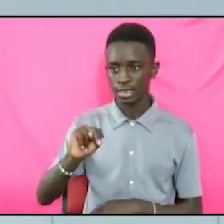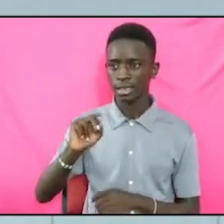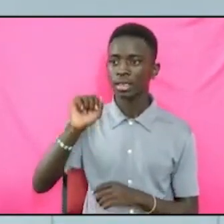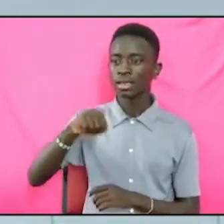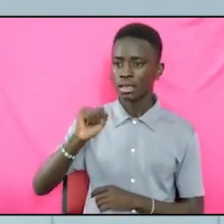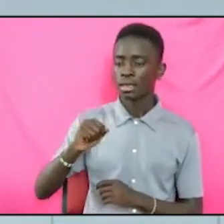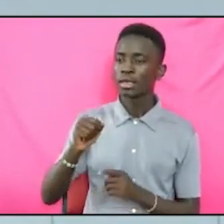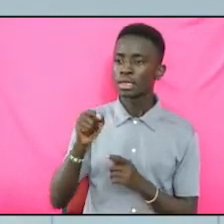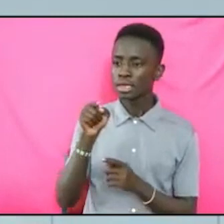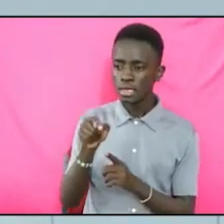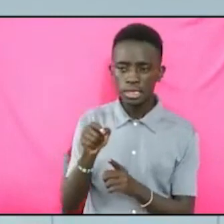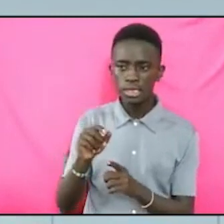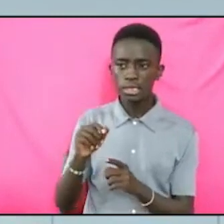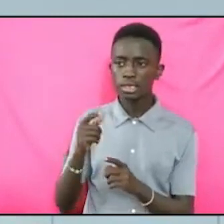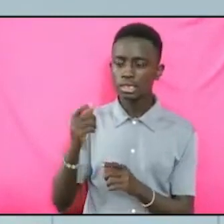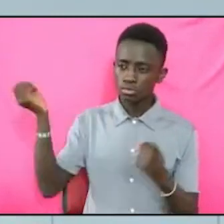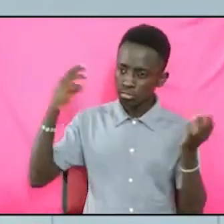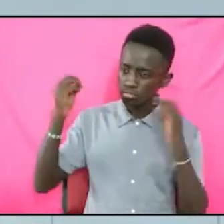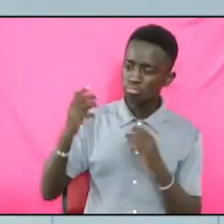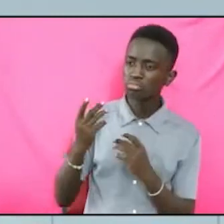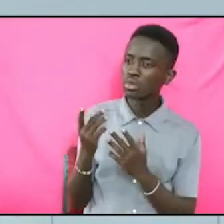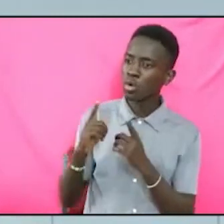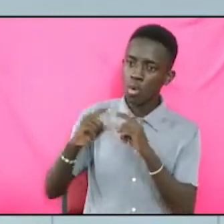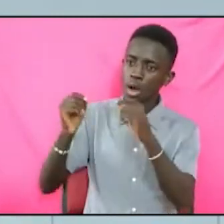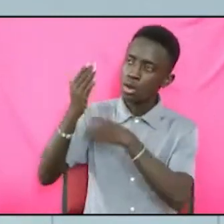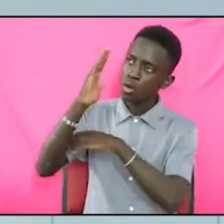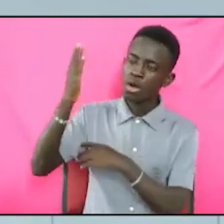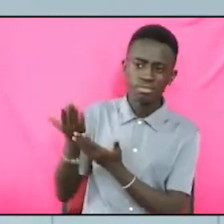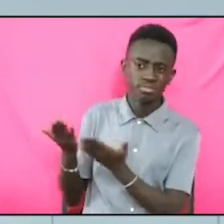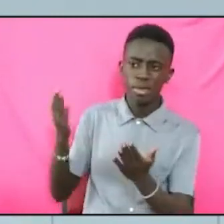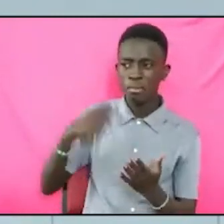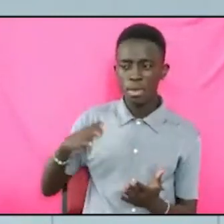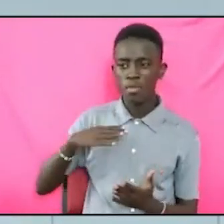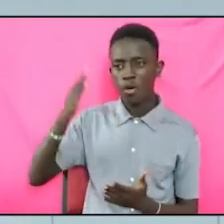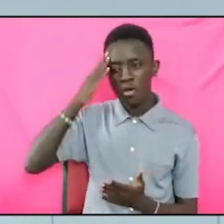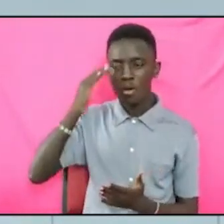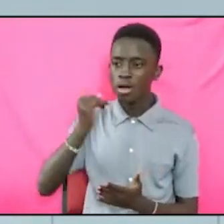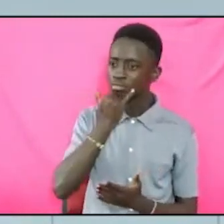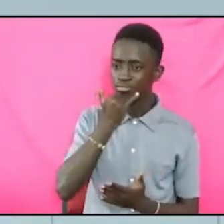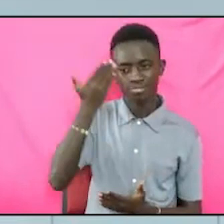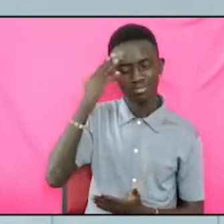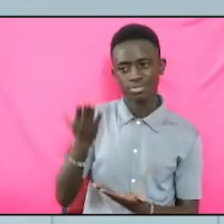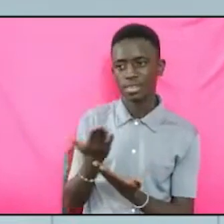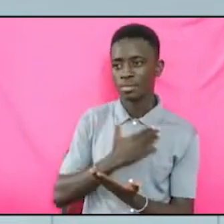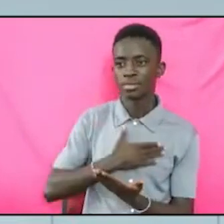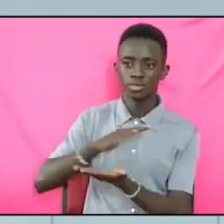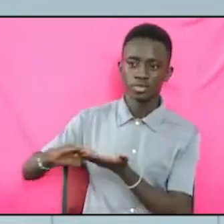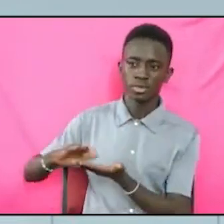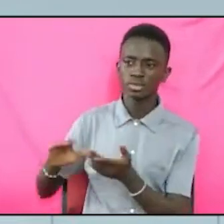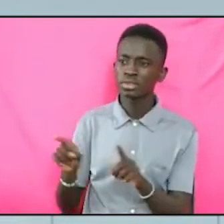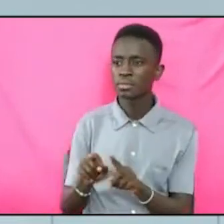say, "I wish my master would know the prophet in Samaria." The question is, do you know him?